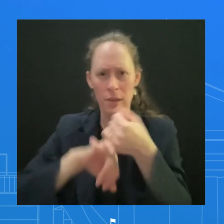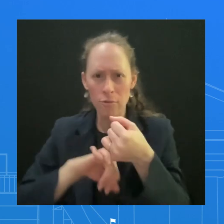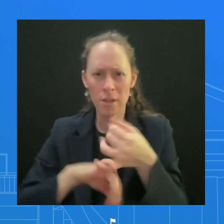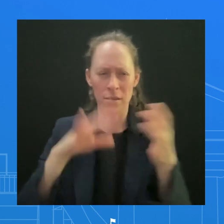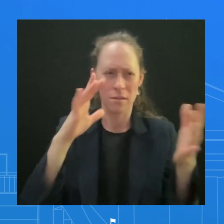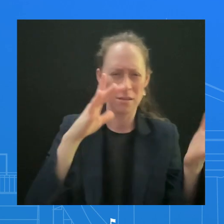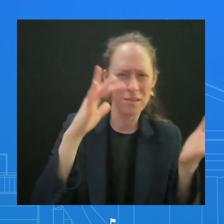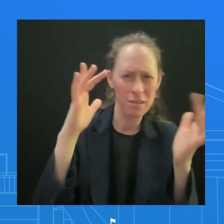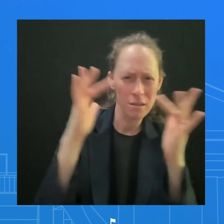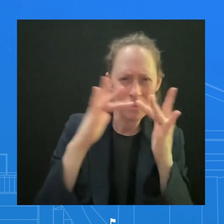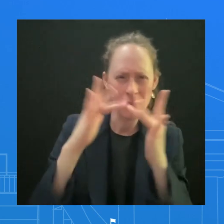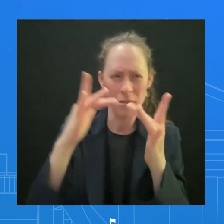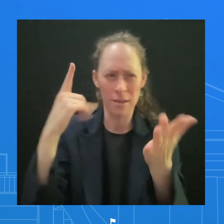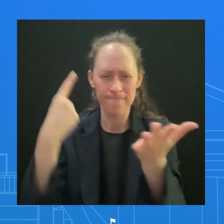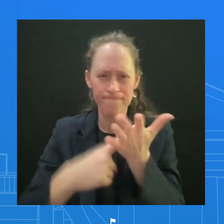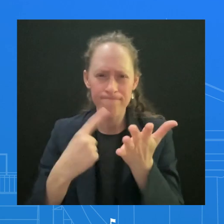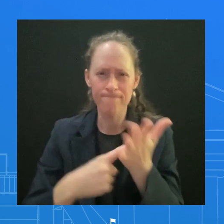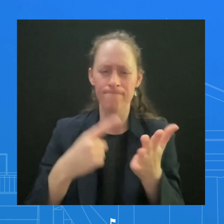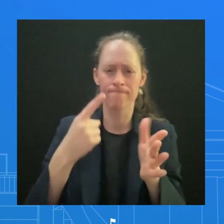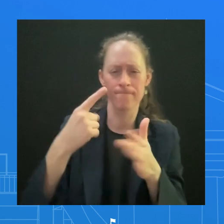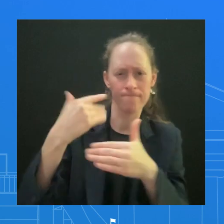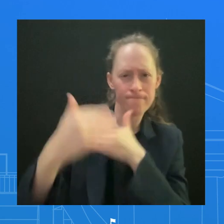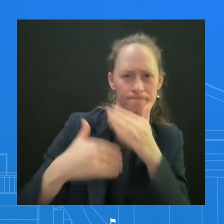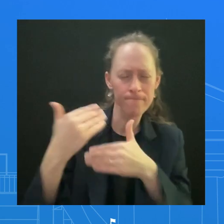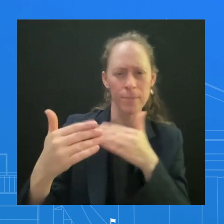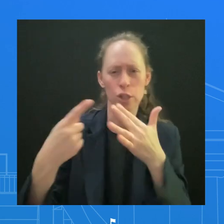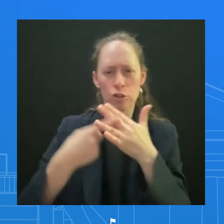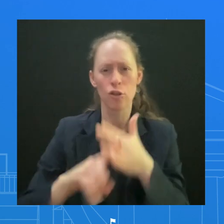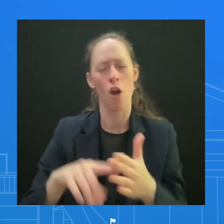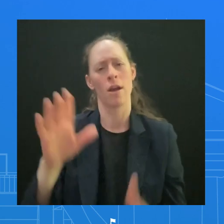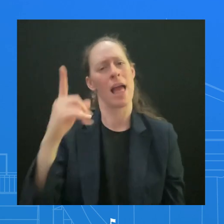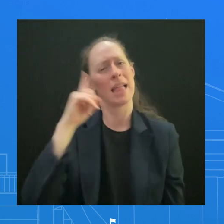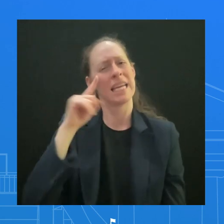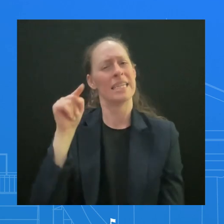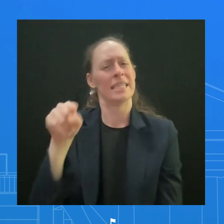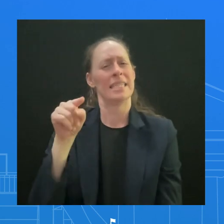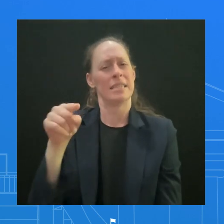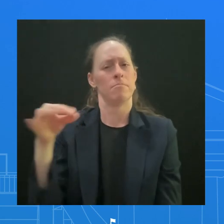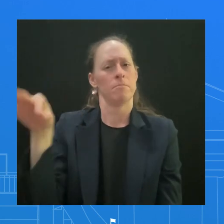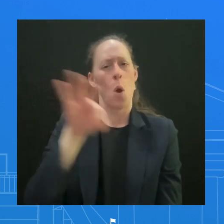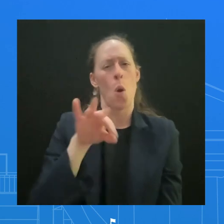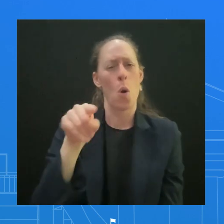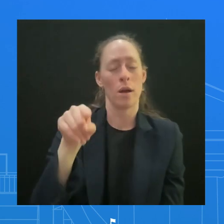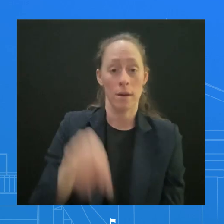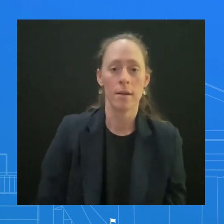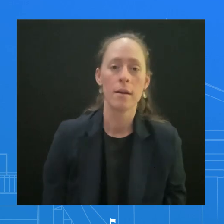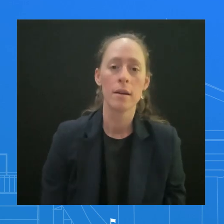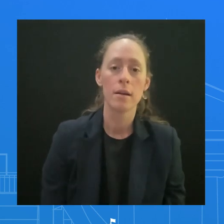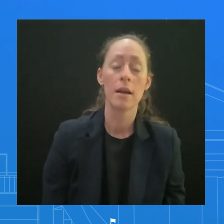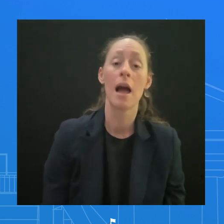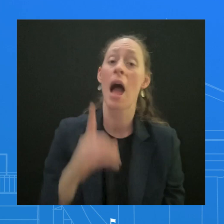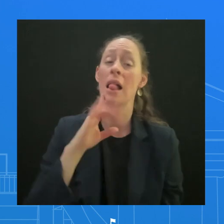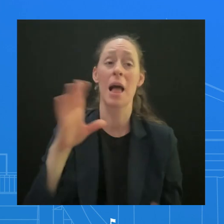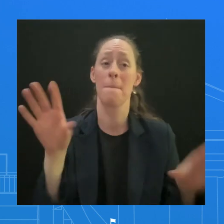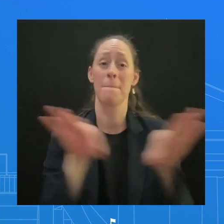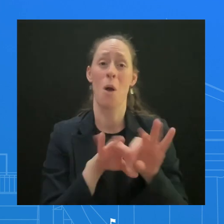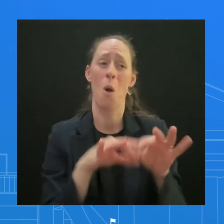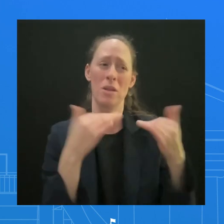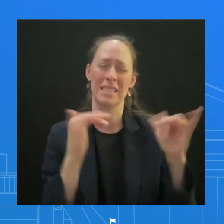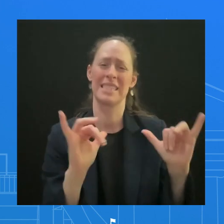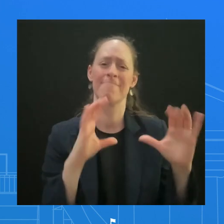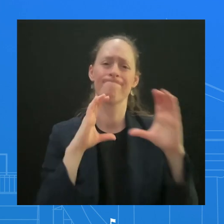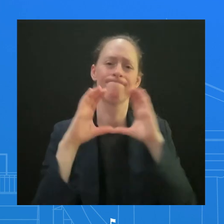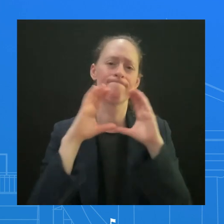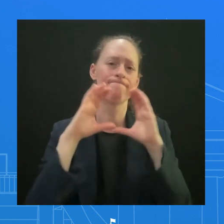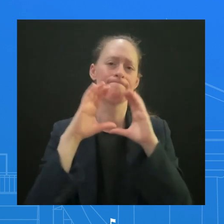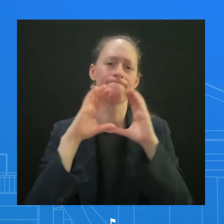goes. But more critically, that's why we want to make sure we can keep the lines of communication open. And as the president said, he has every expectation that we'll be